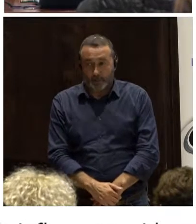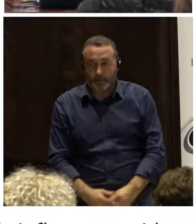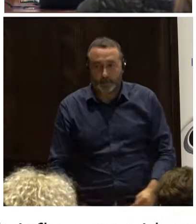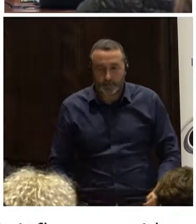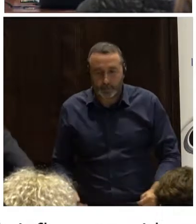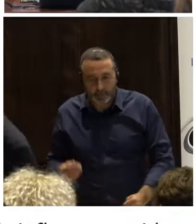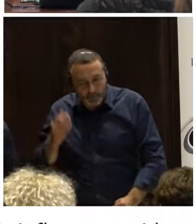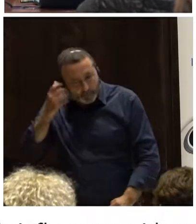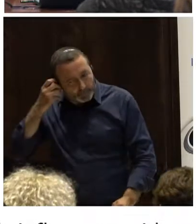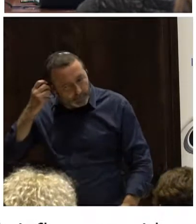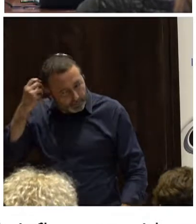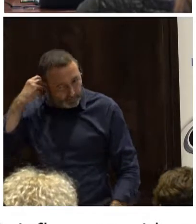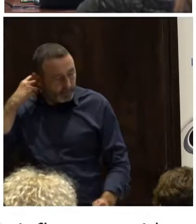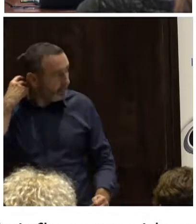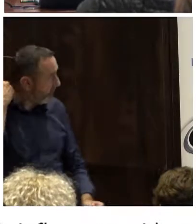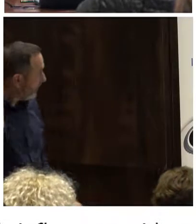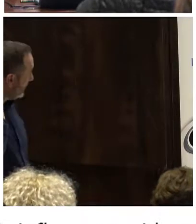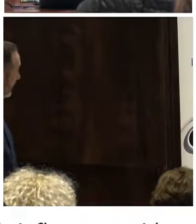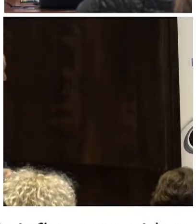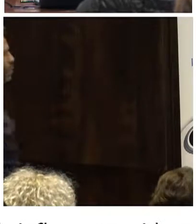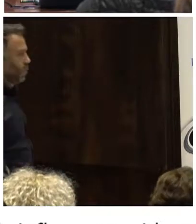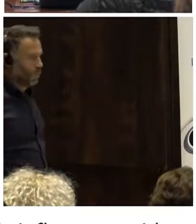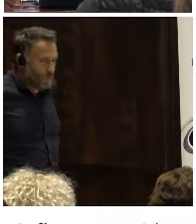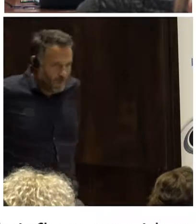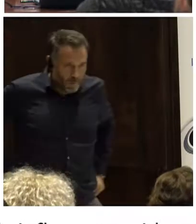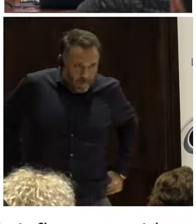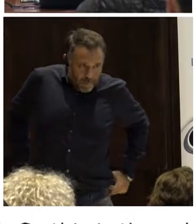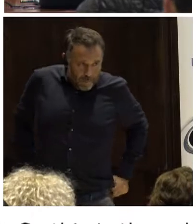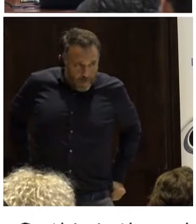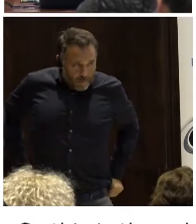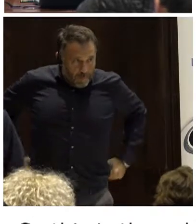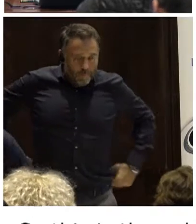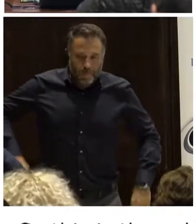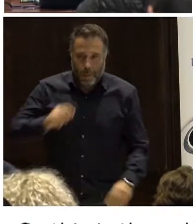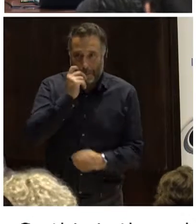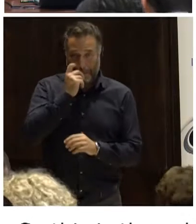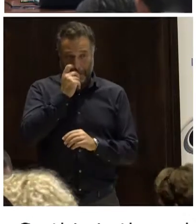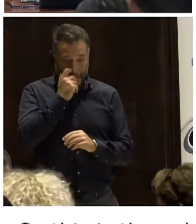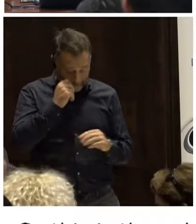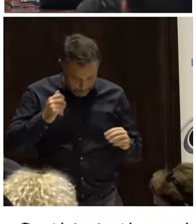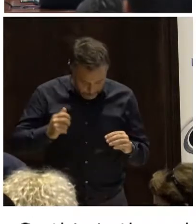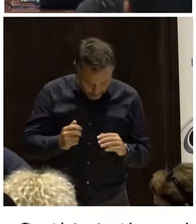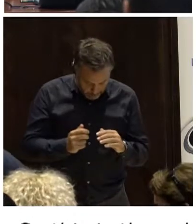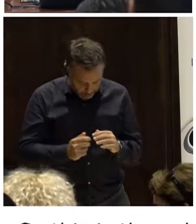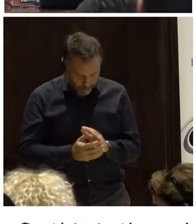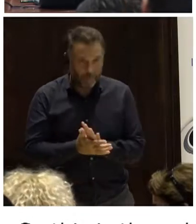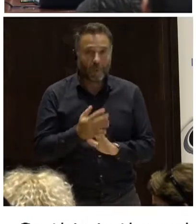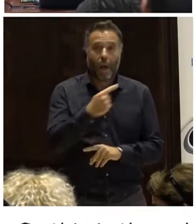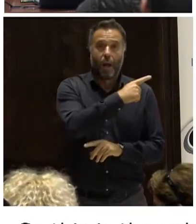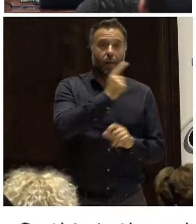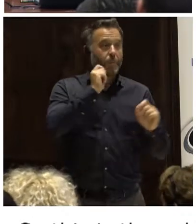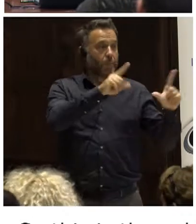us say. So this is just to show the first level when the vehicle is